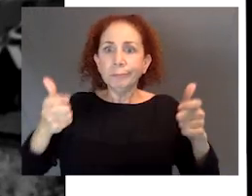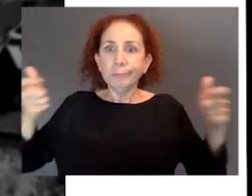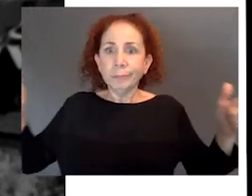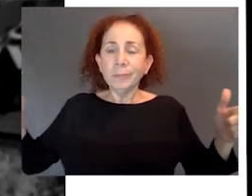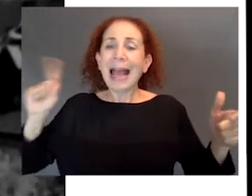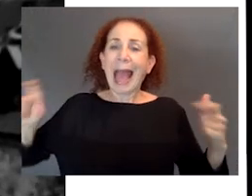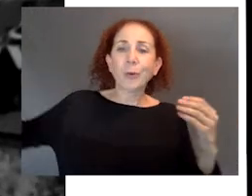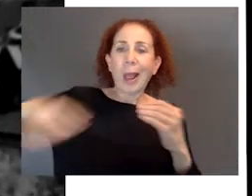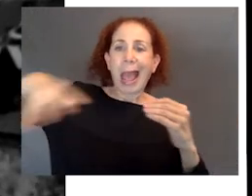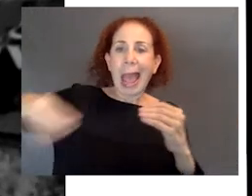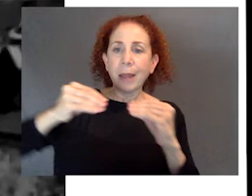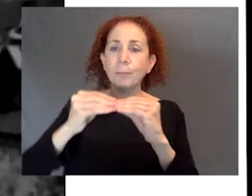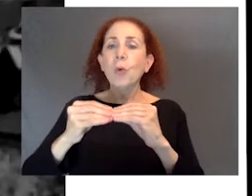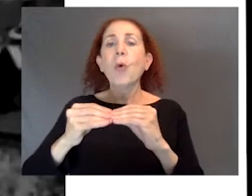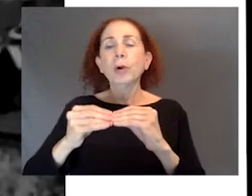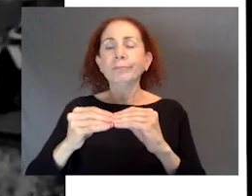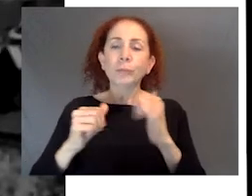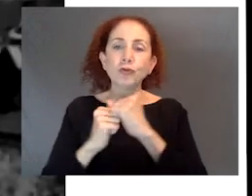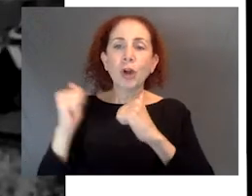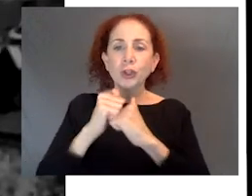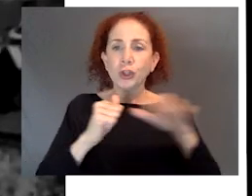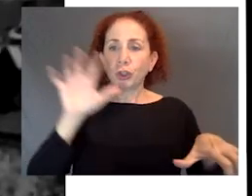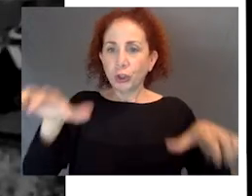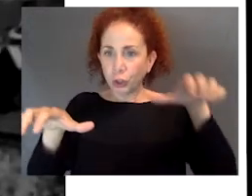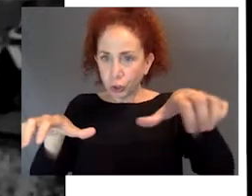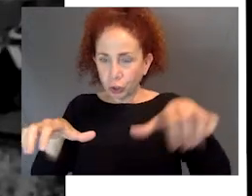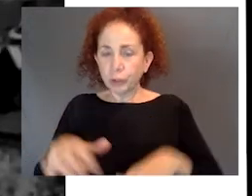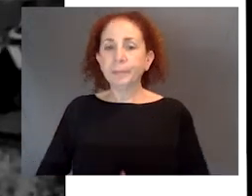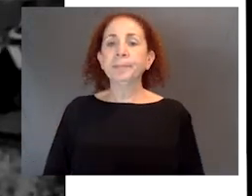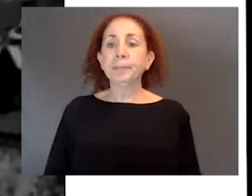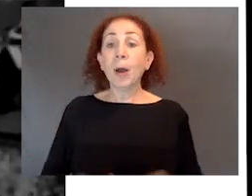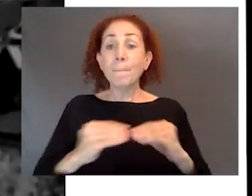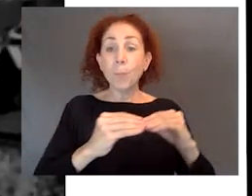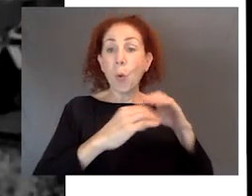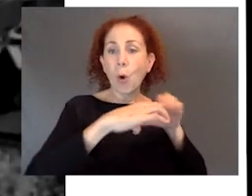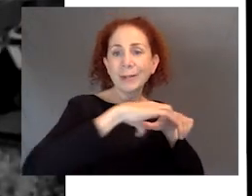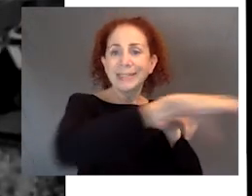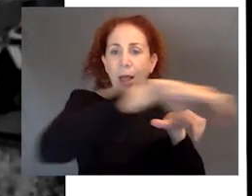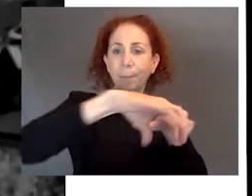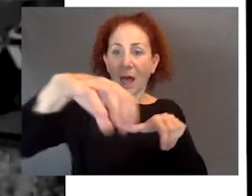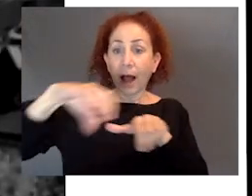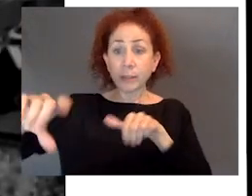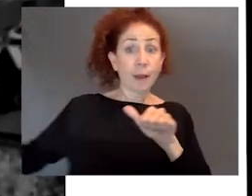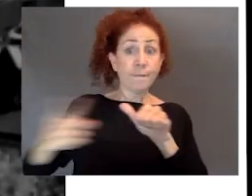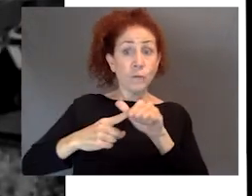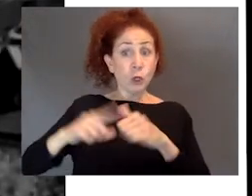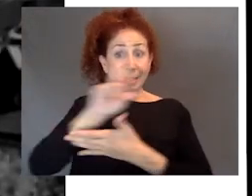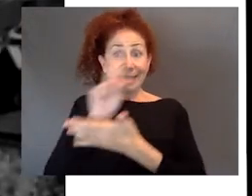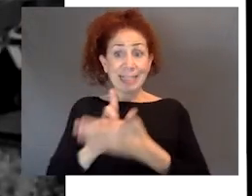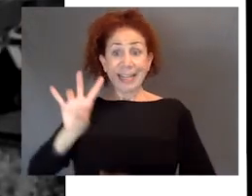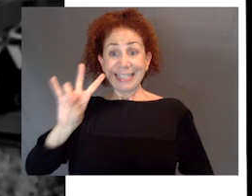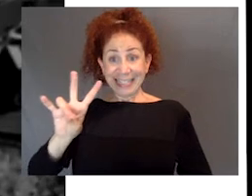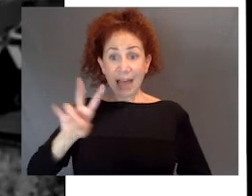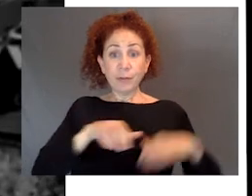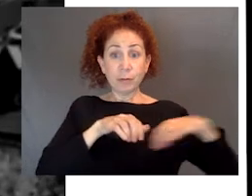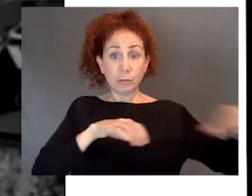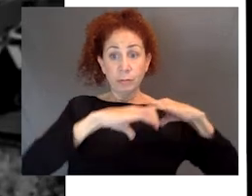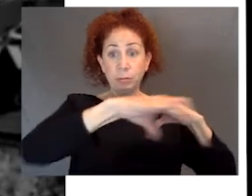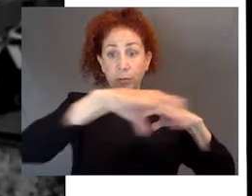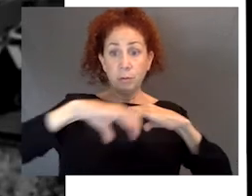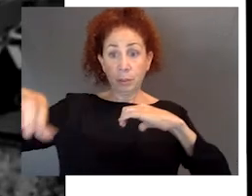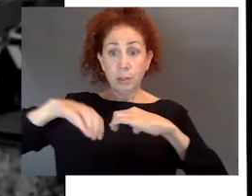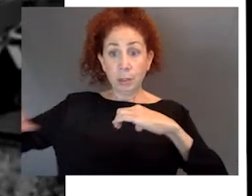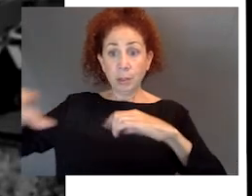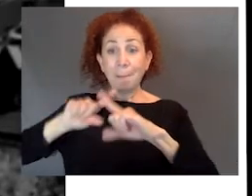had to begin adding additional structures to the building, starting with cell blocks. Eastern State was originally built with 7 cell blocks, but